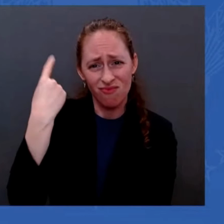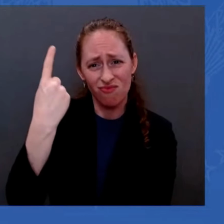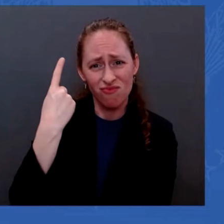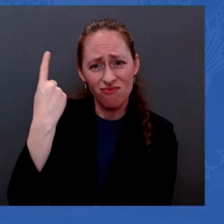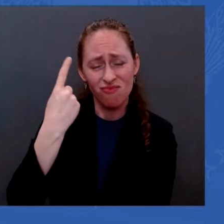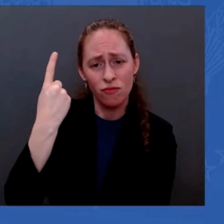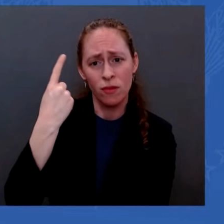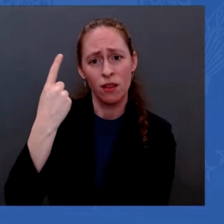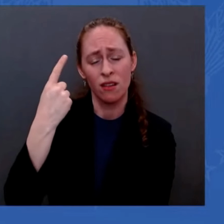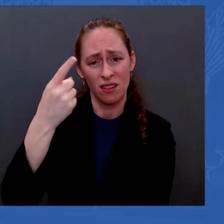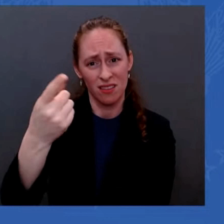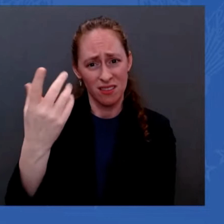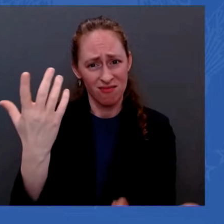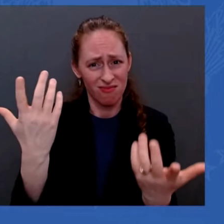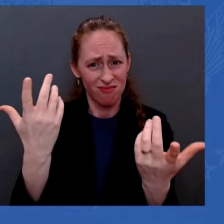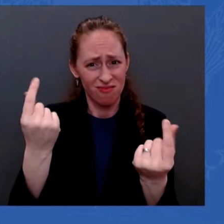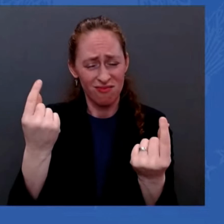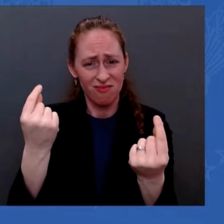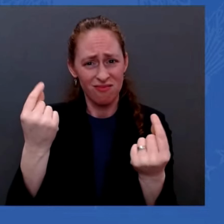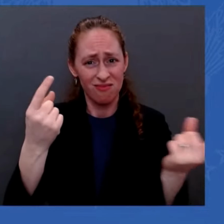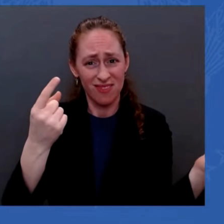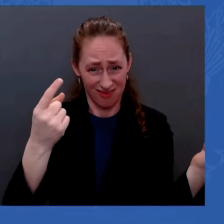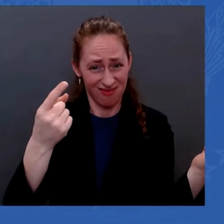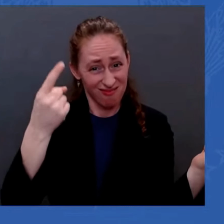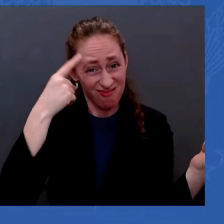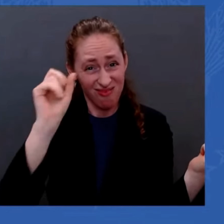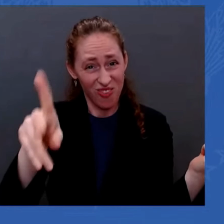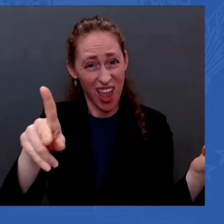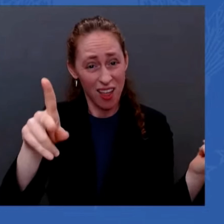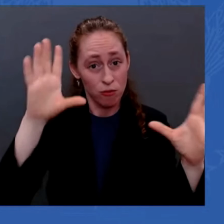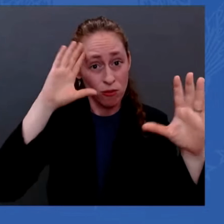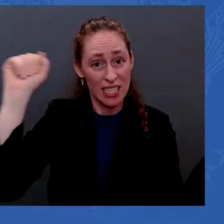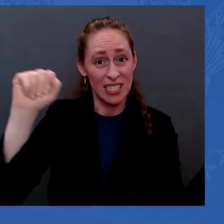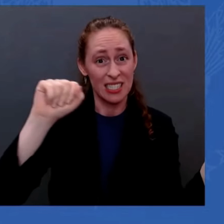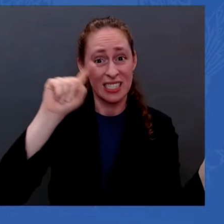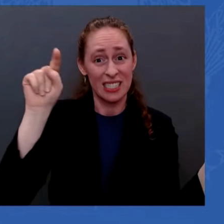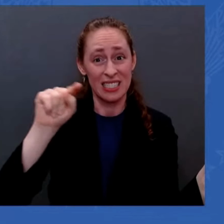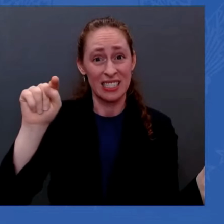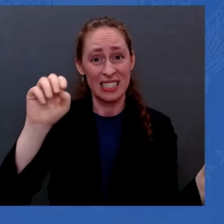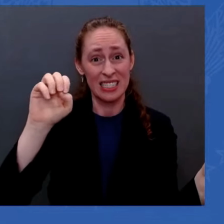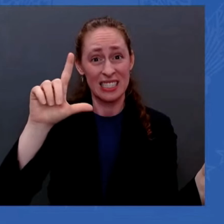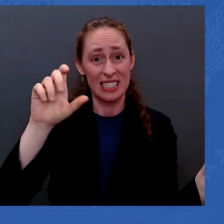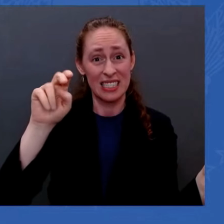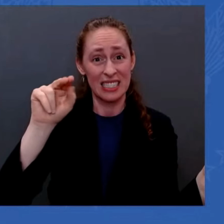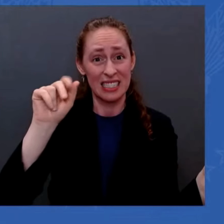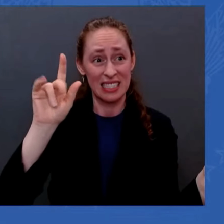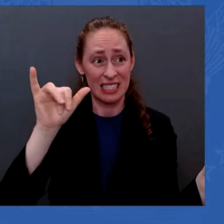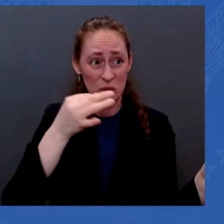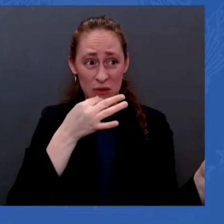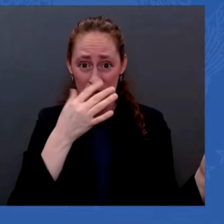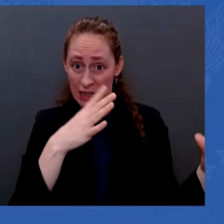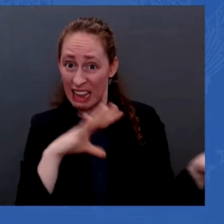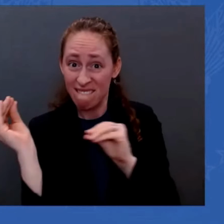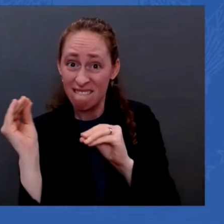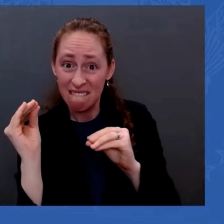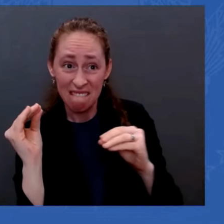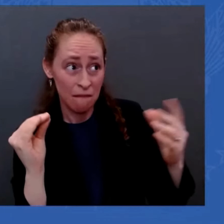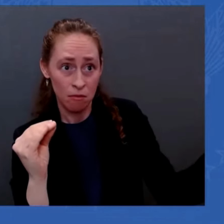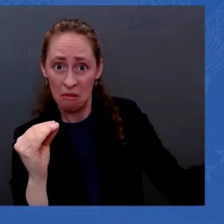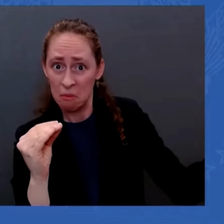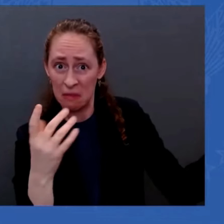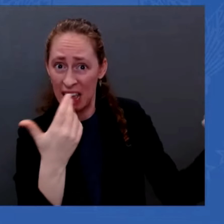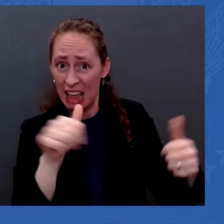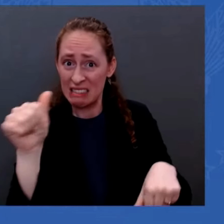a judgment for him to make and a determination as to whether or not. I've spoken with Zelensky a